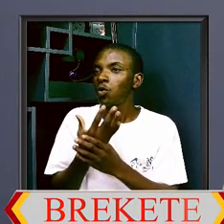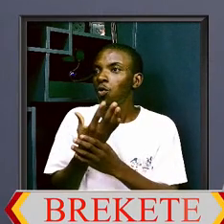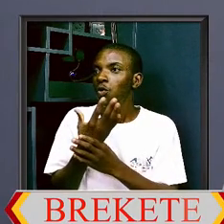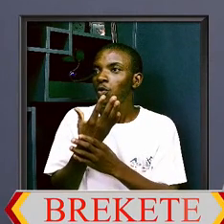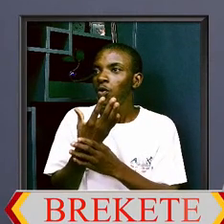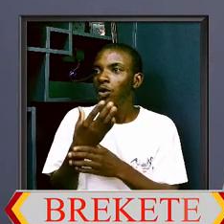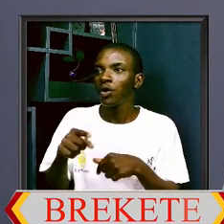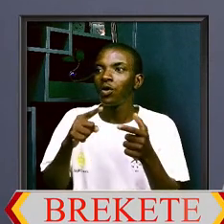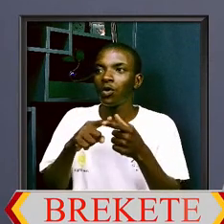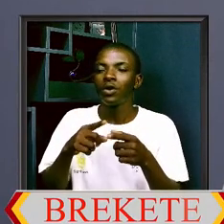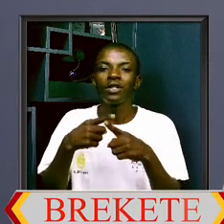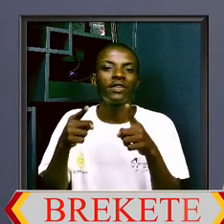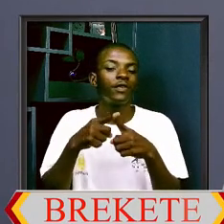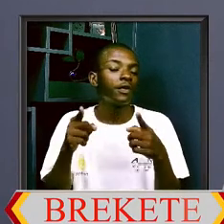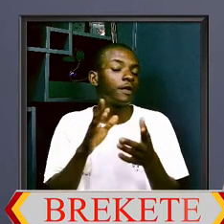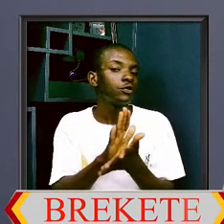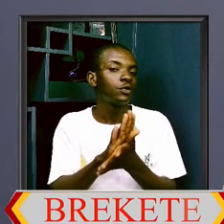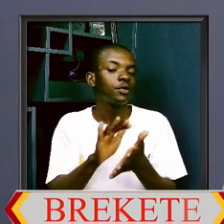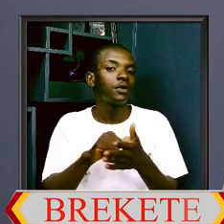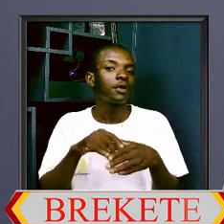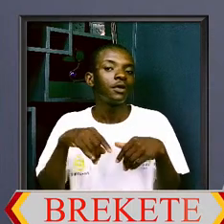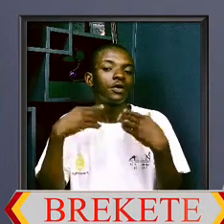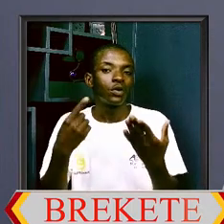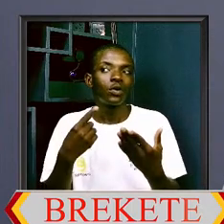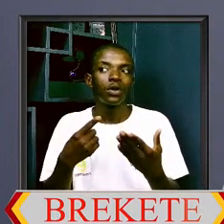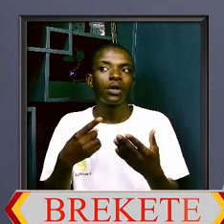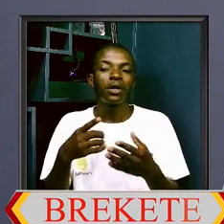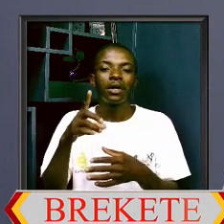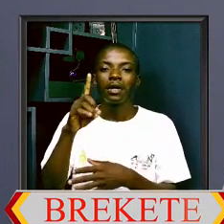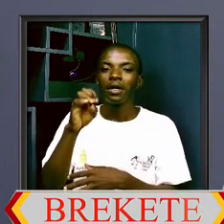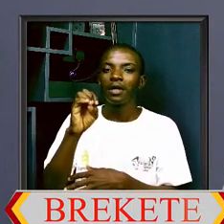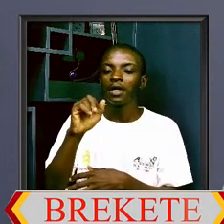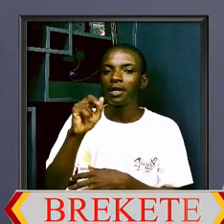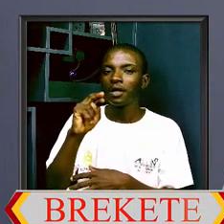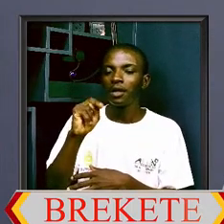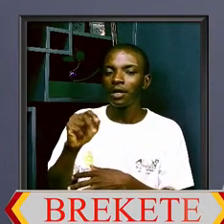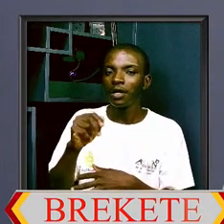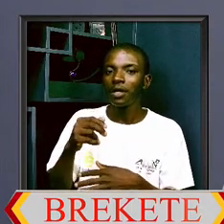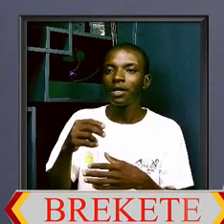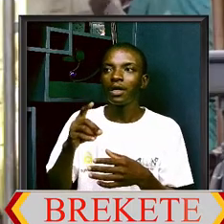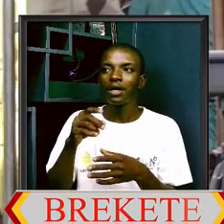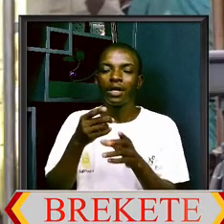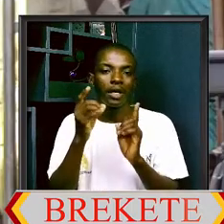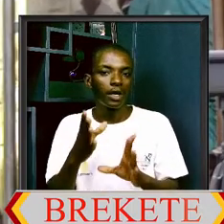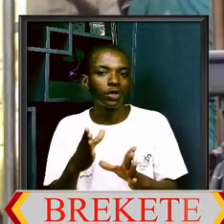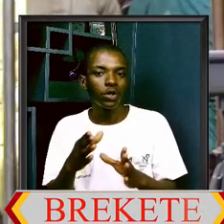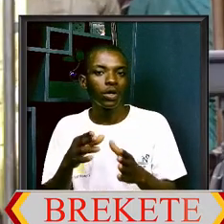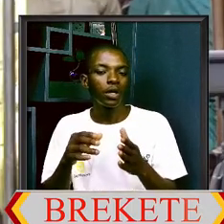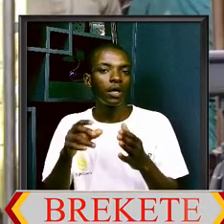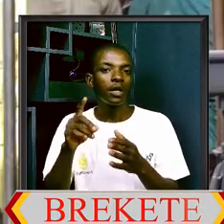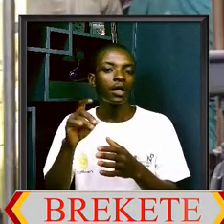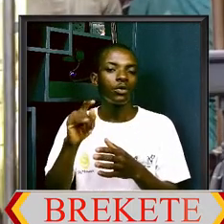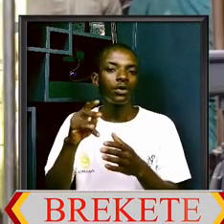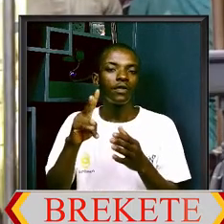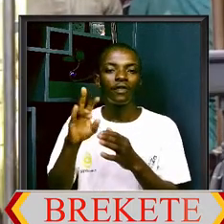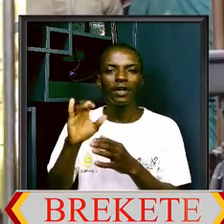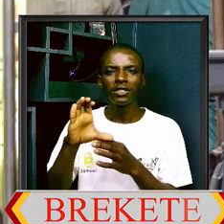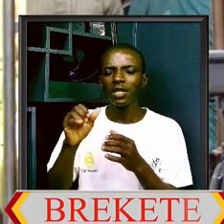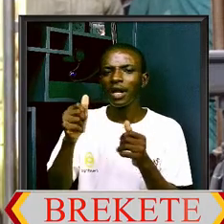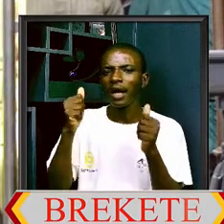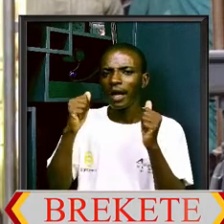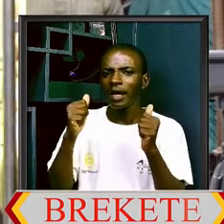grow go all the different schools where he go tell us he don't be Dean he don't be director he don't be Deputy Vice Chancellor